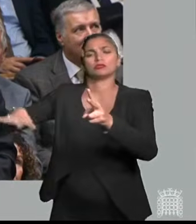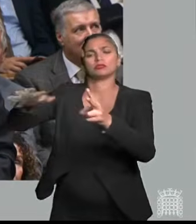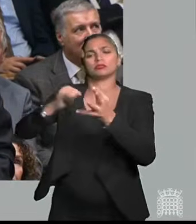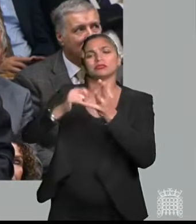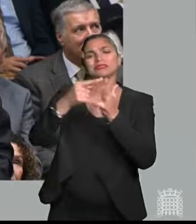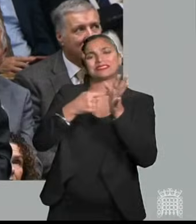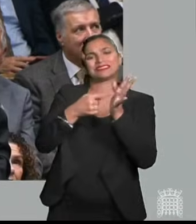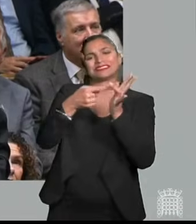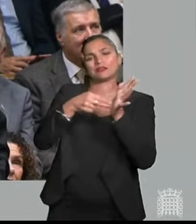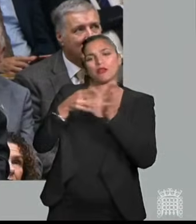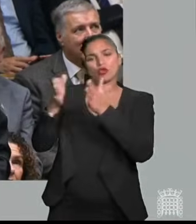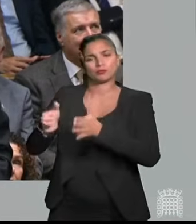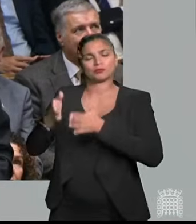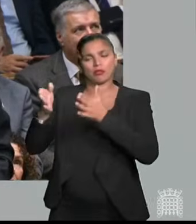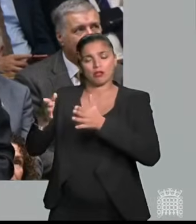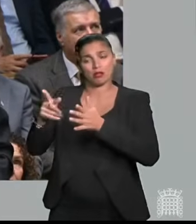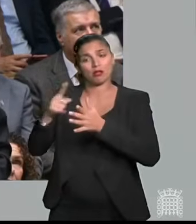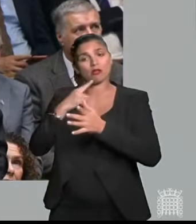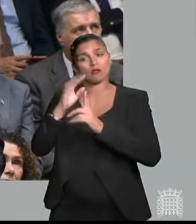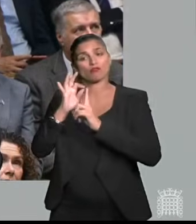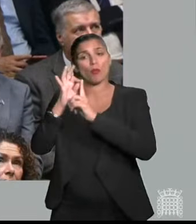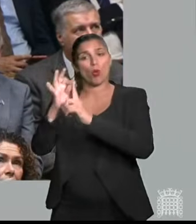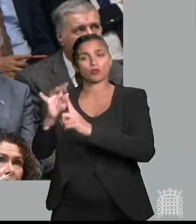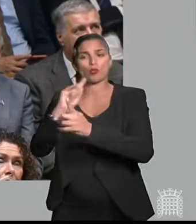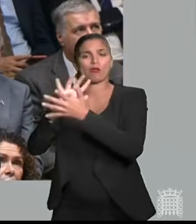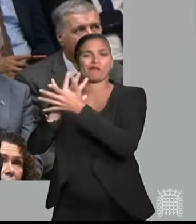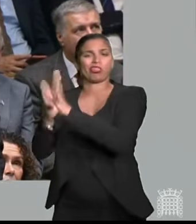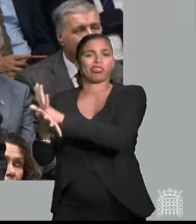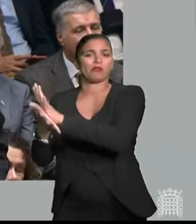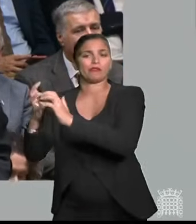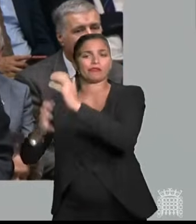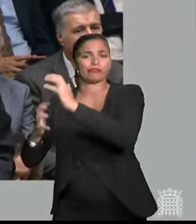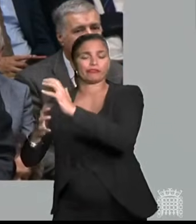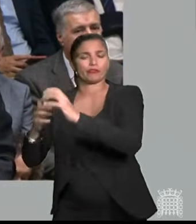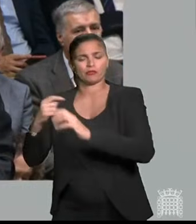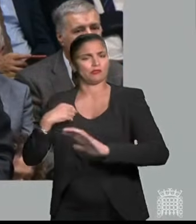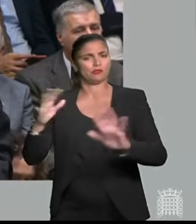The proposal to demolish this wing is an insult to the communities who